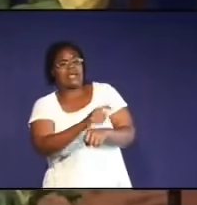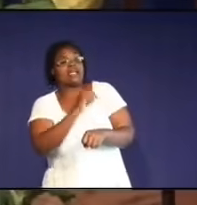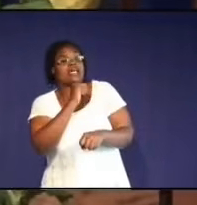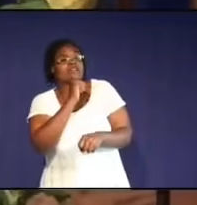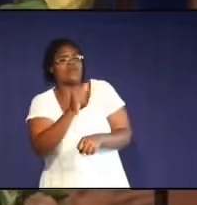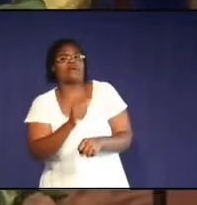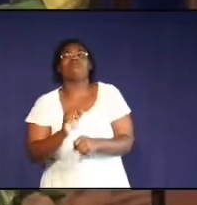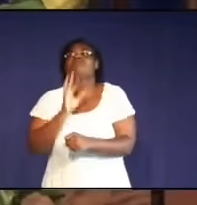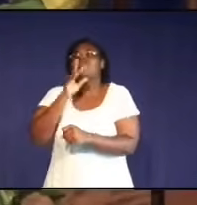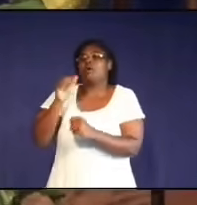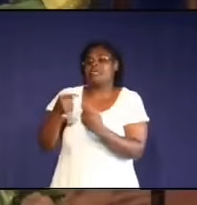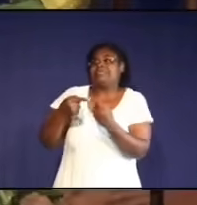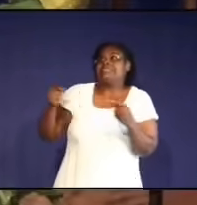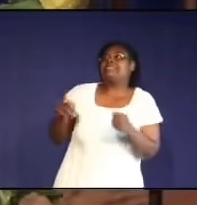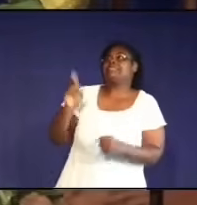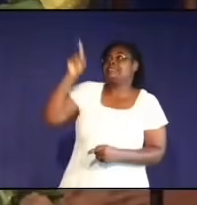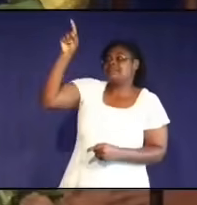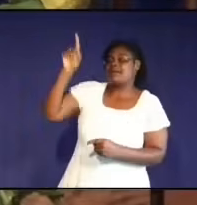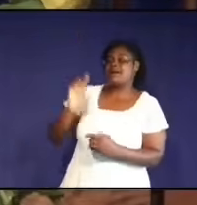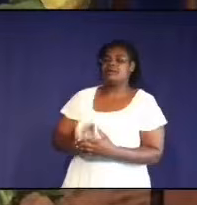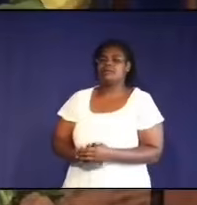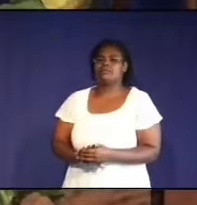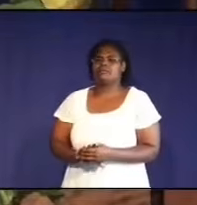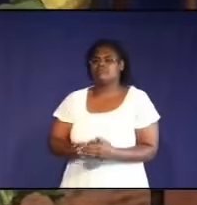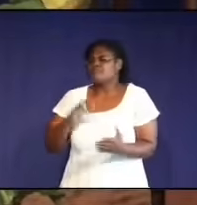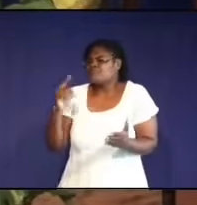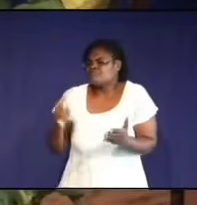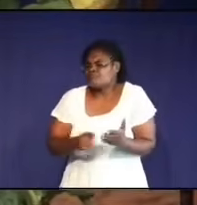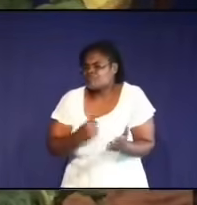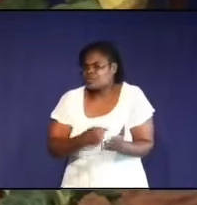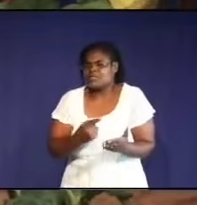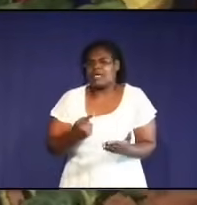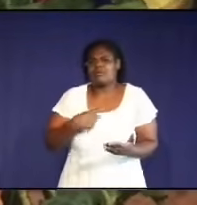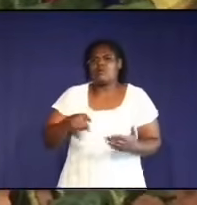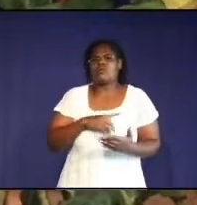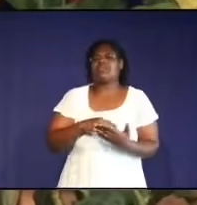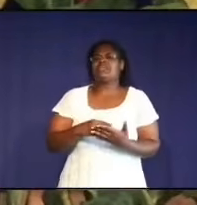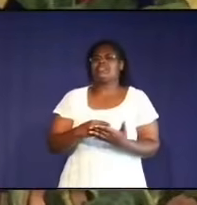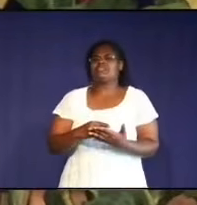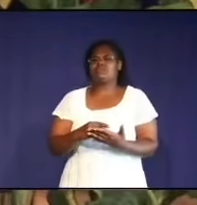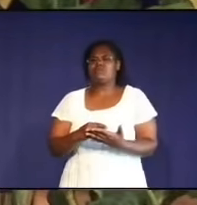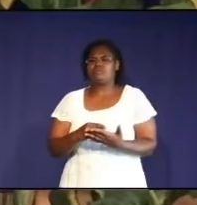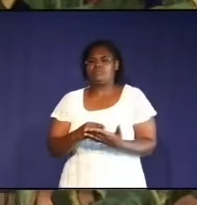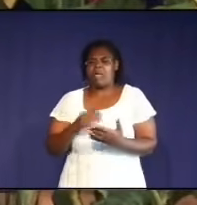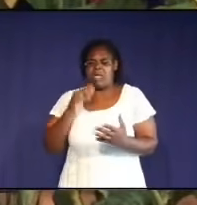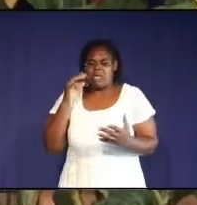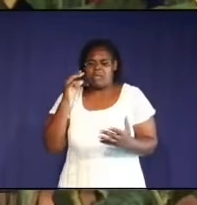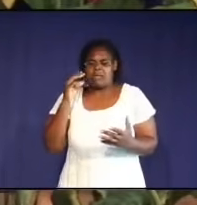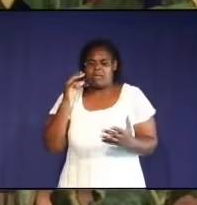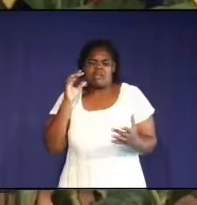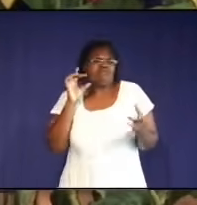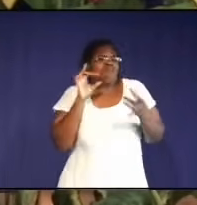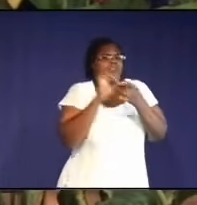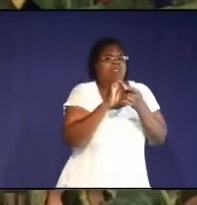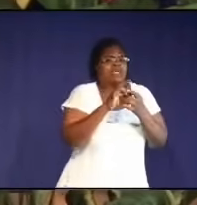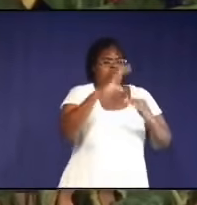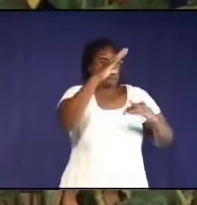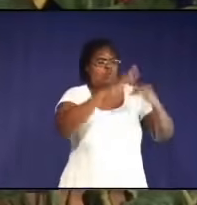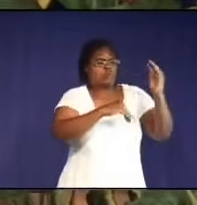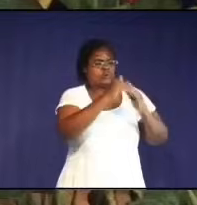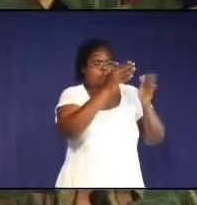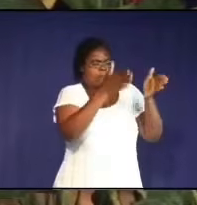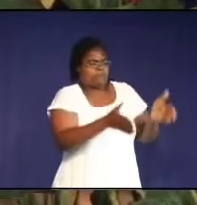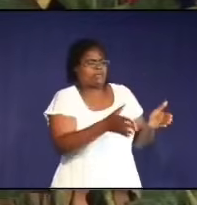God. And sometimes we get so tied to the building and